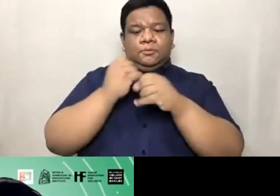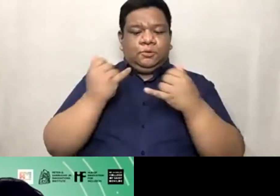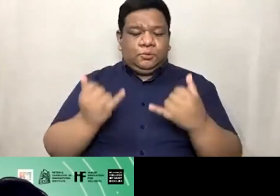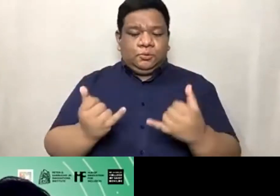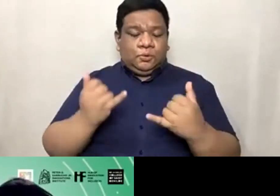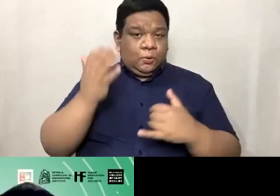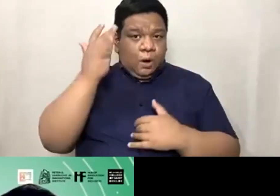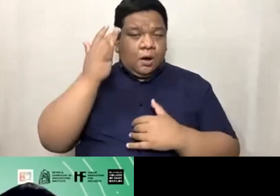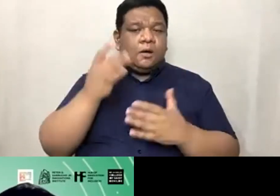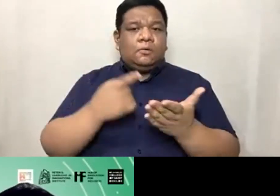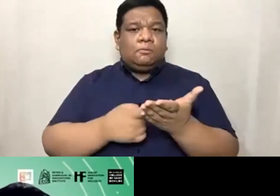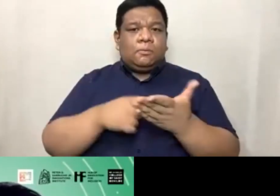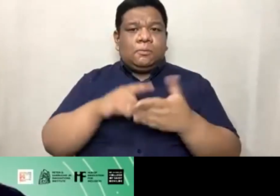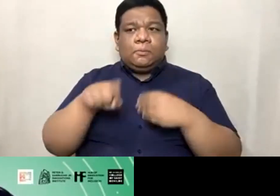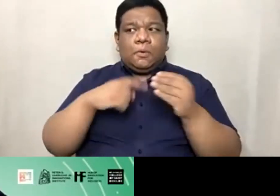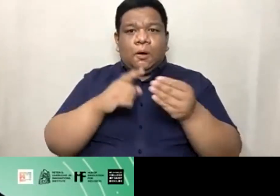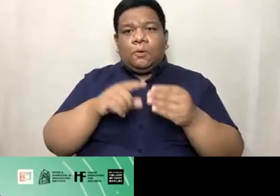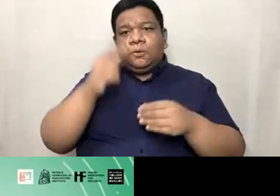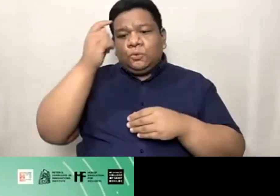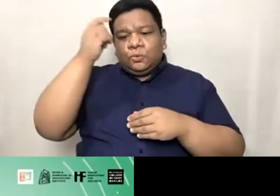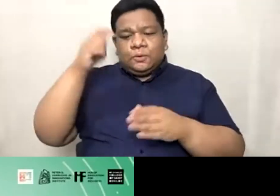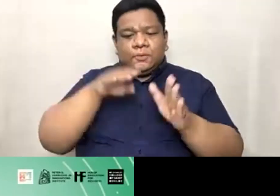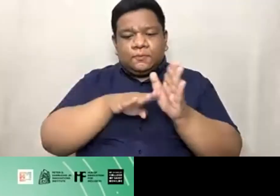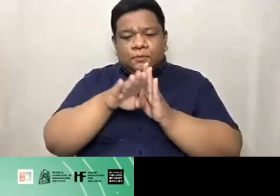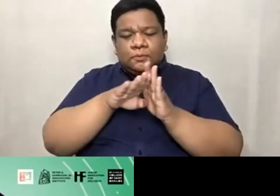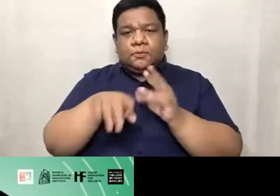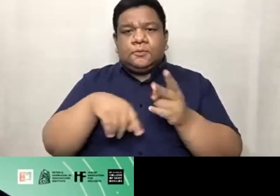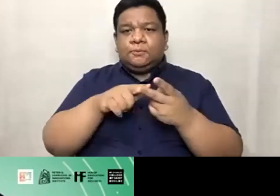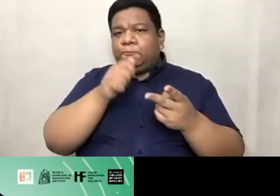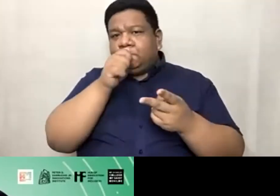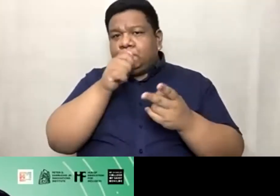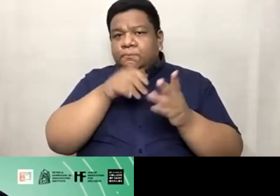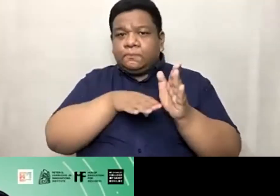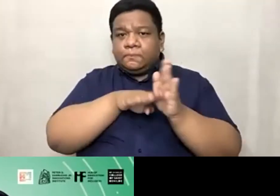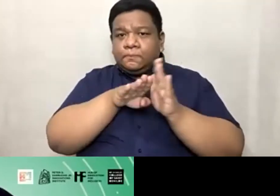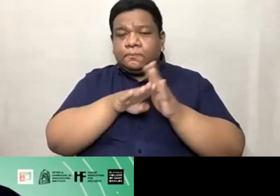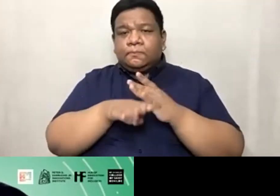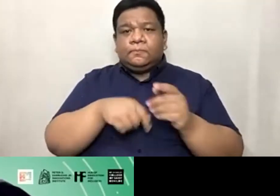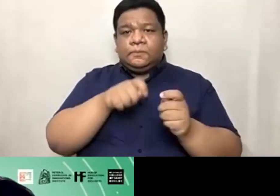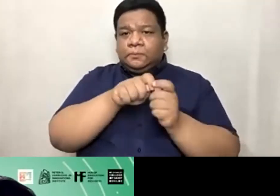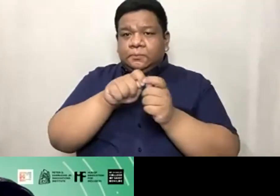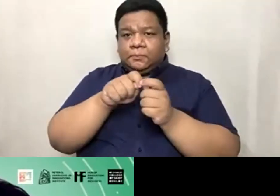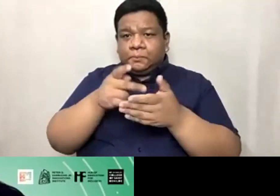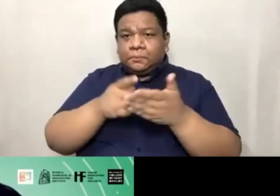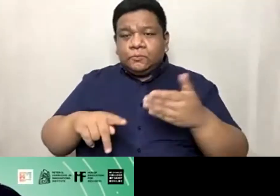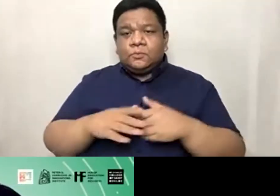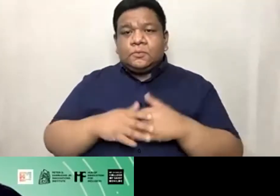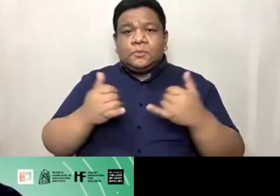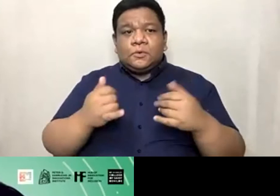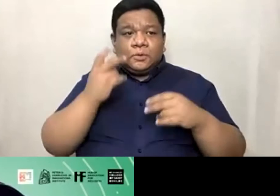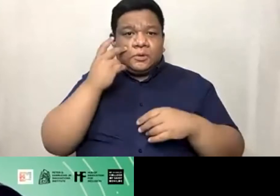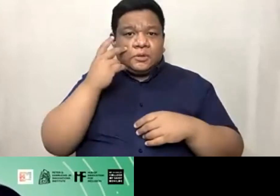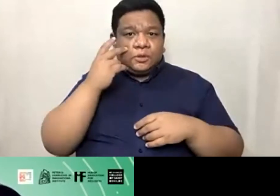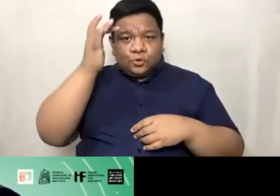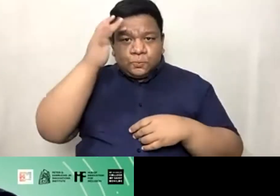about theoretical developments, we've talked about discrete developments like specific parts, but now we're going to look at smart cities,